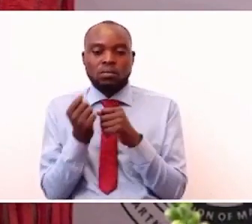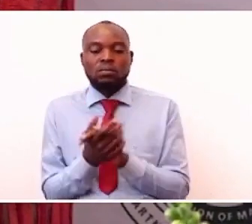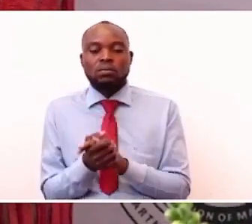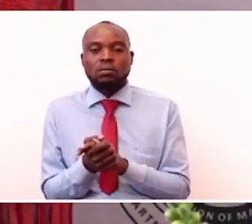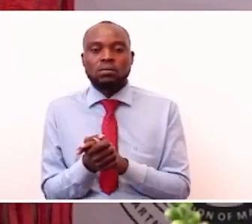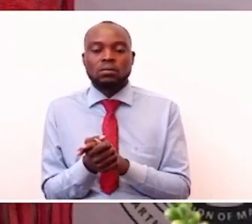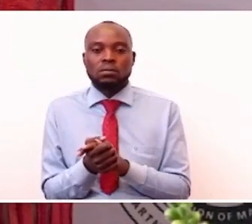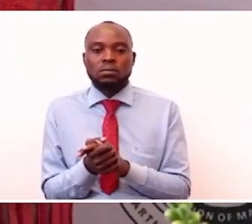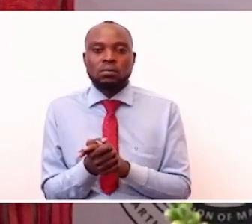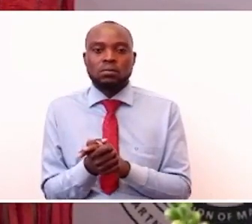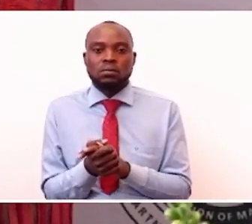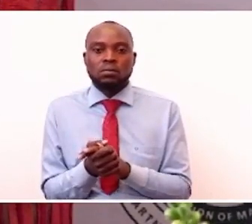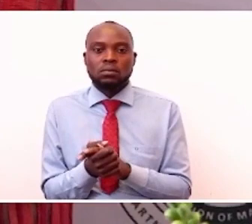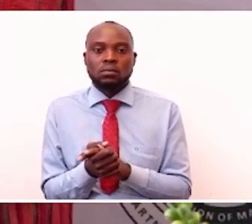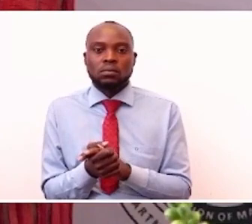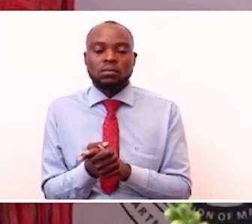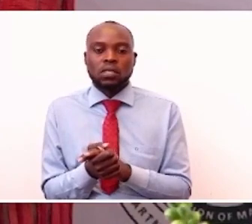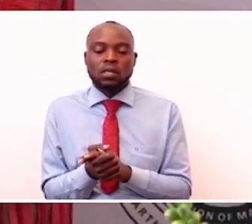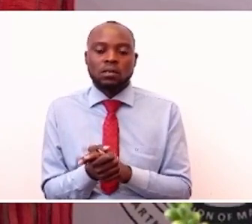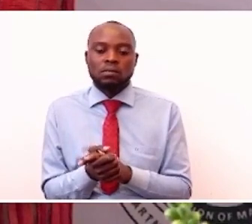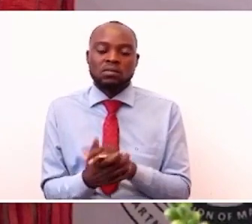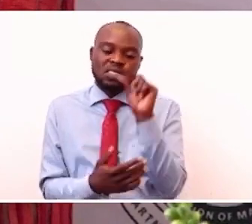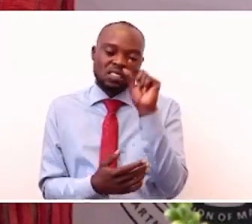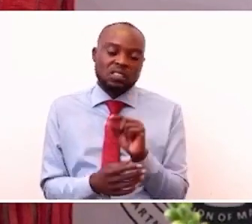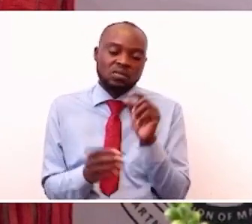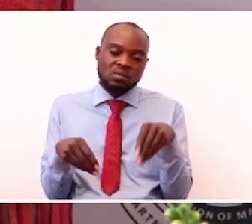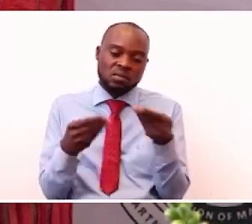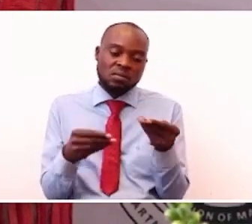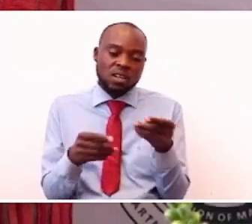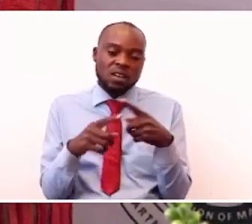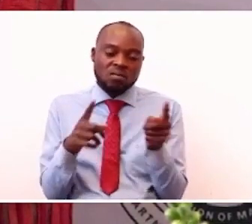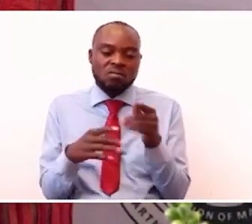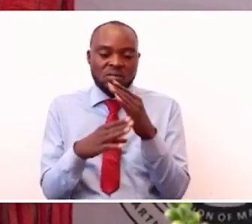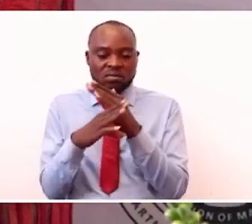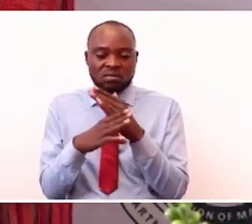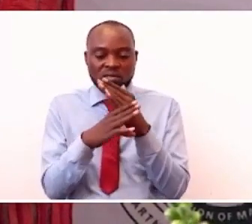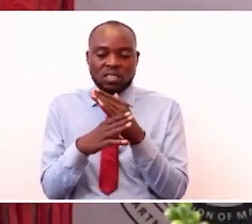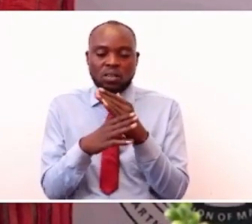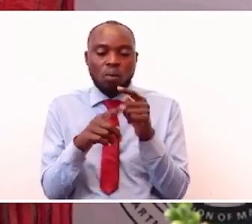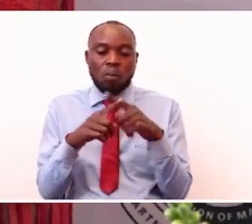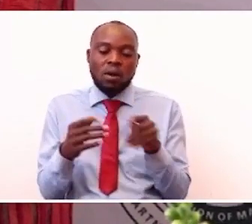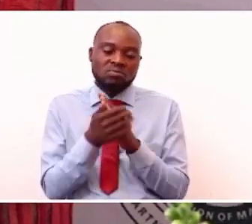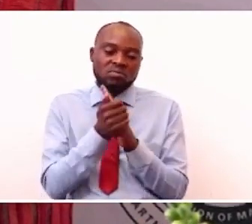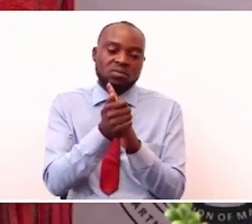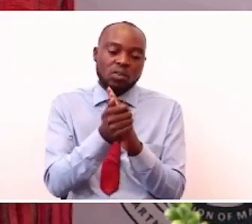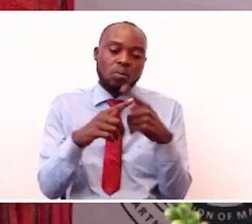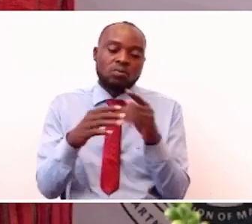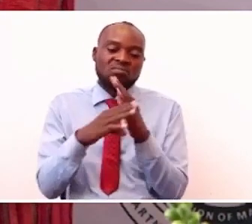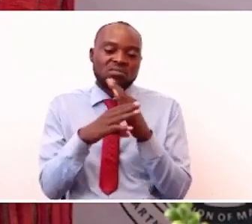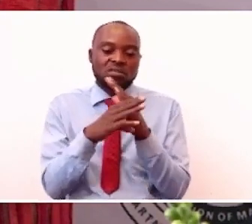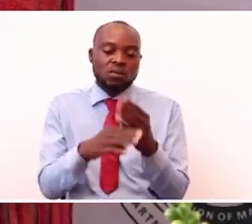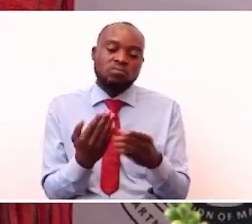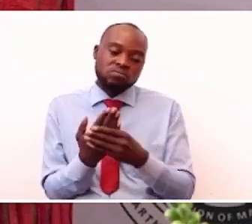little provision or guidelines with regard to protecting the customer or the consumer of